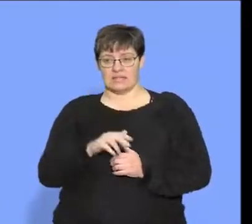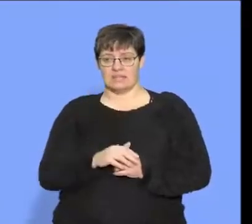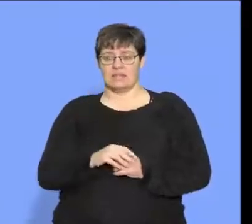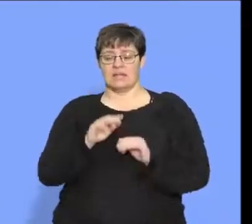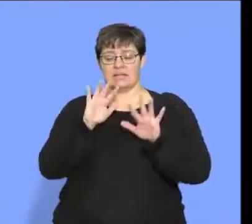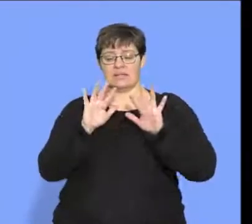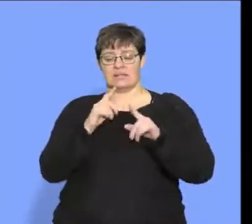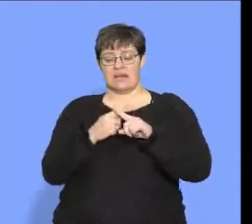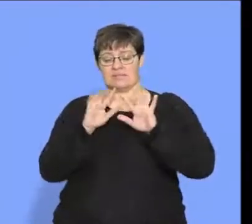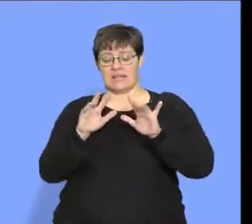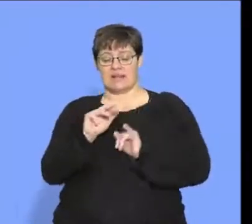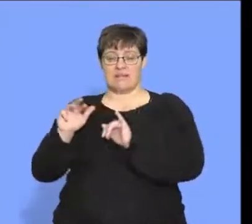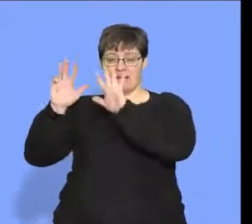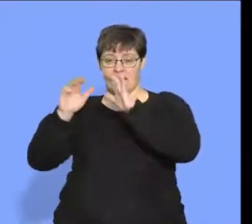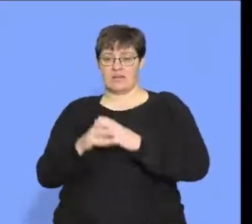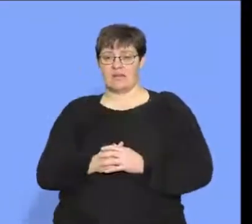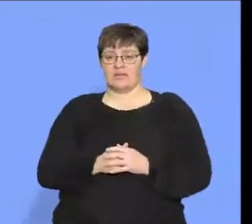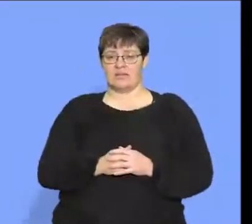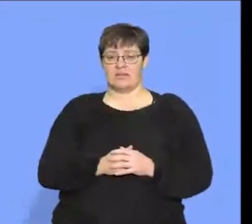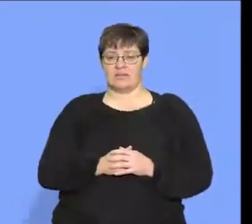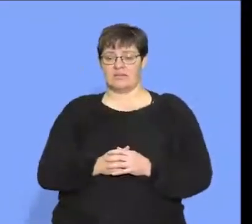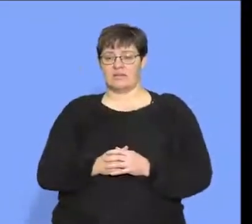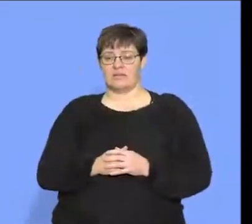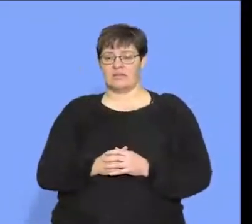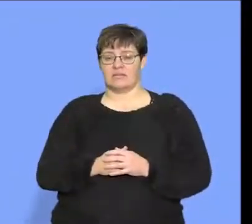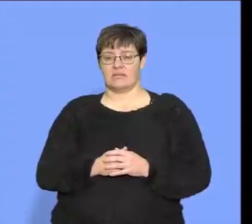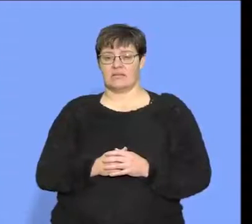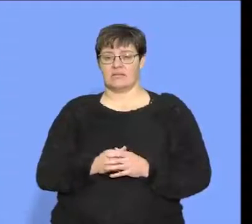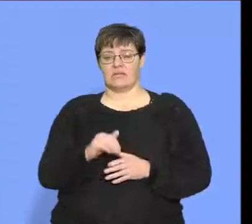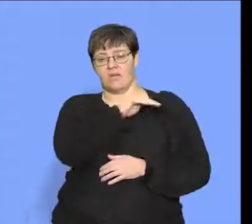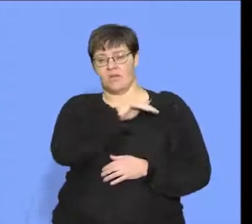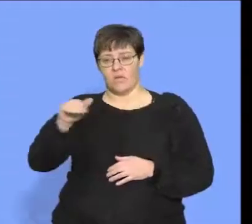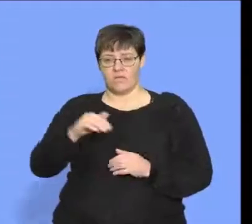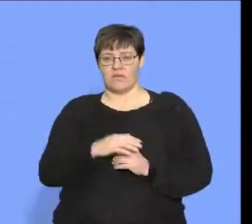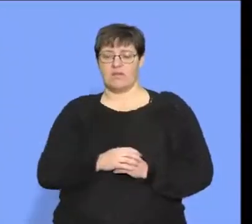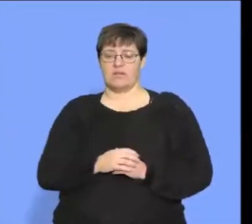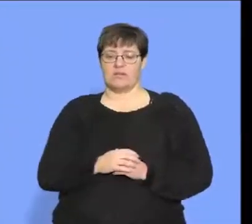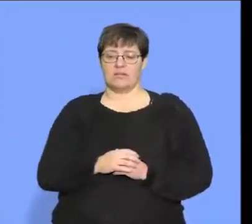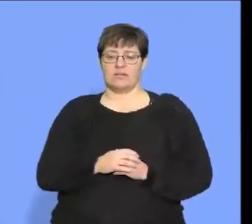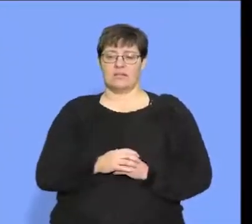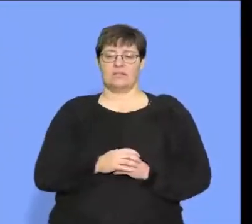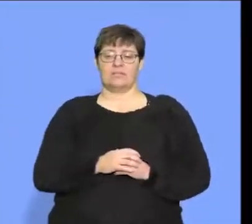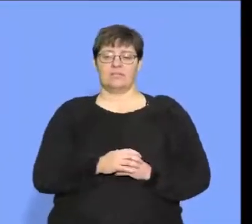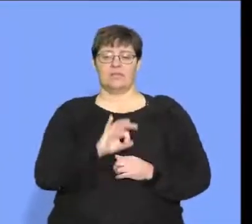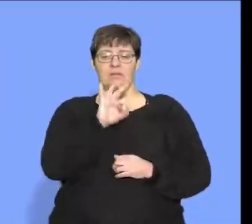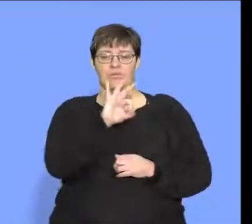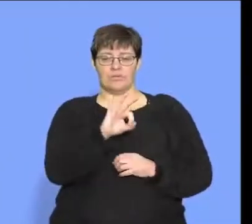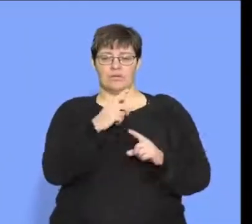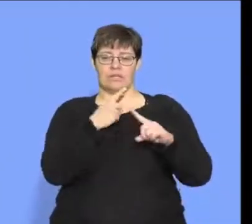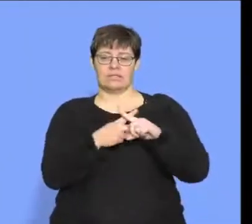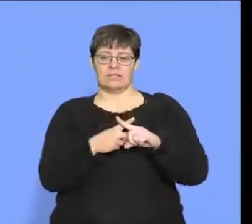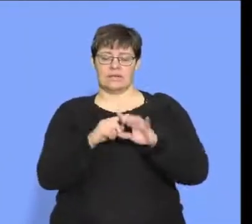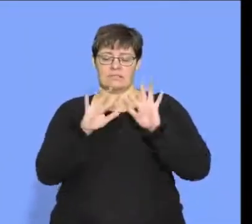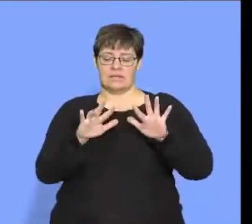150.38 times 10 to the power of 9, must still include our scientific notation in the calculation, divided